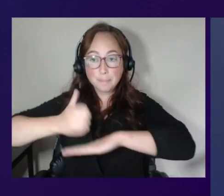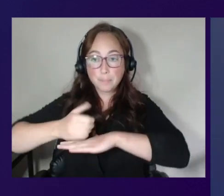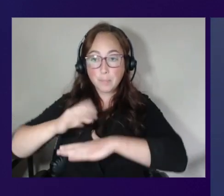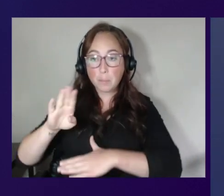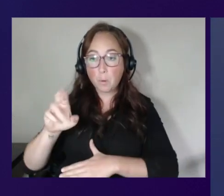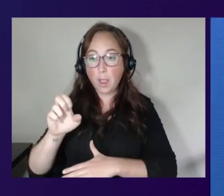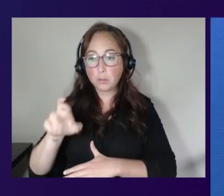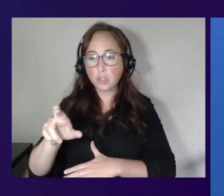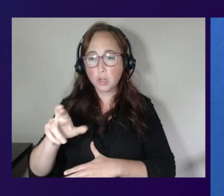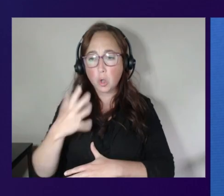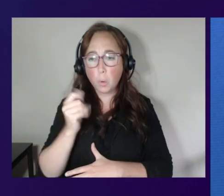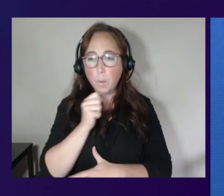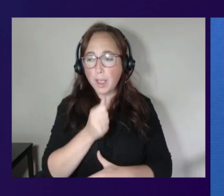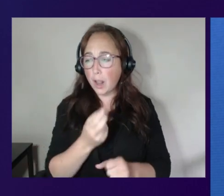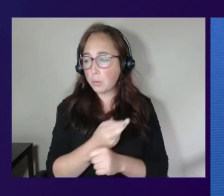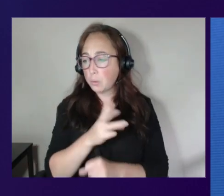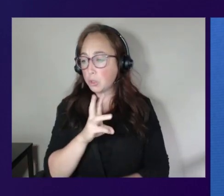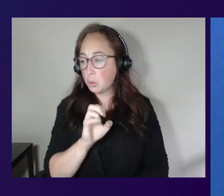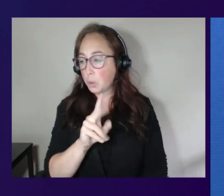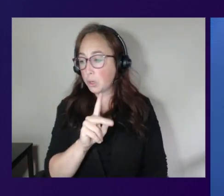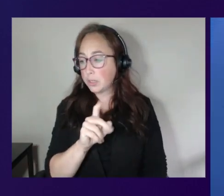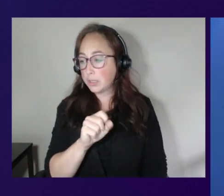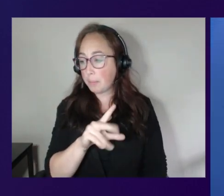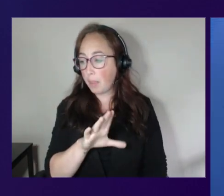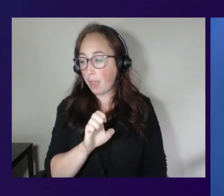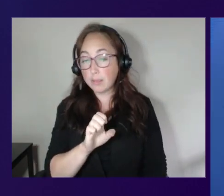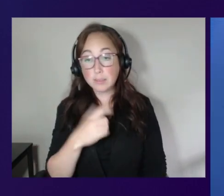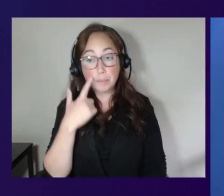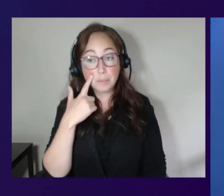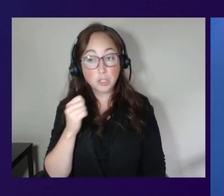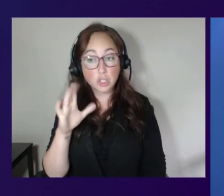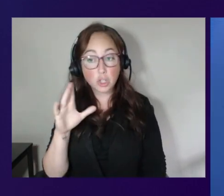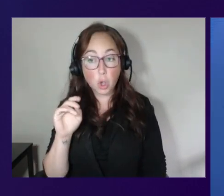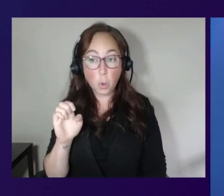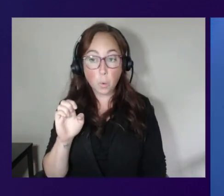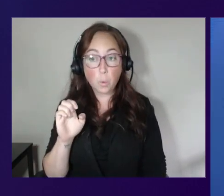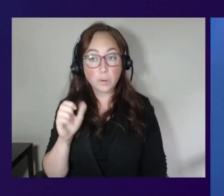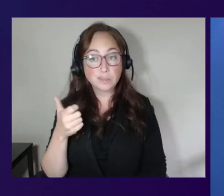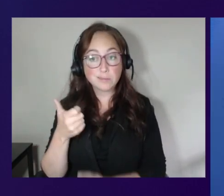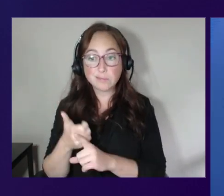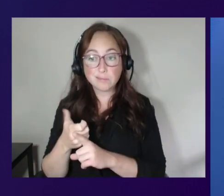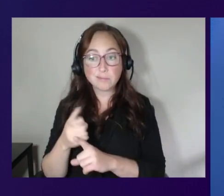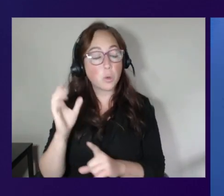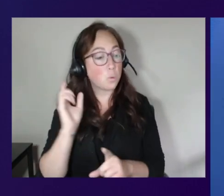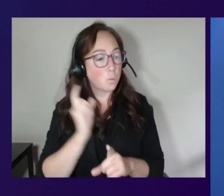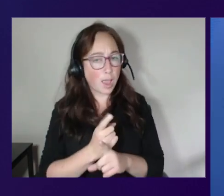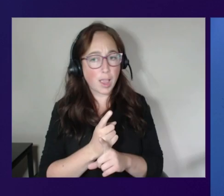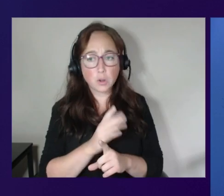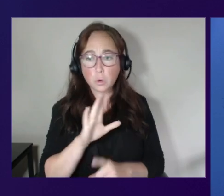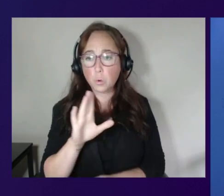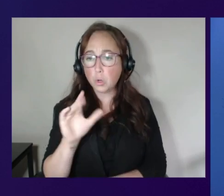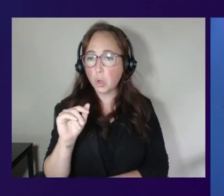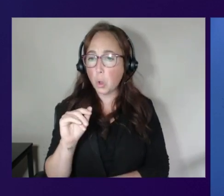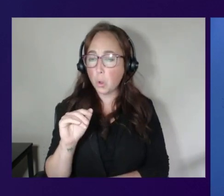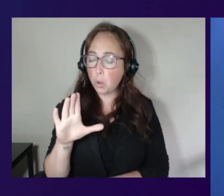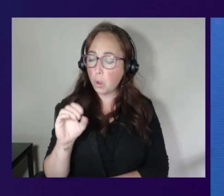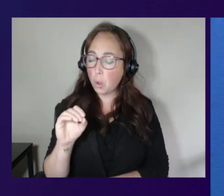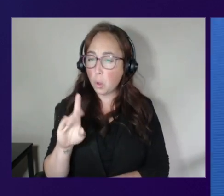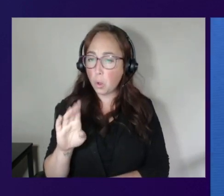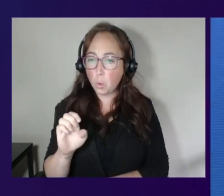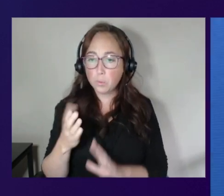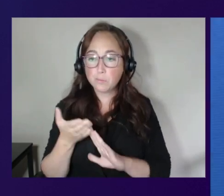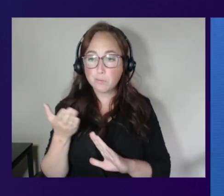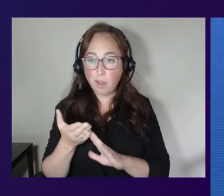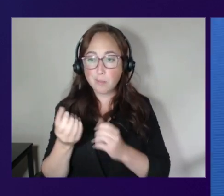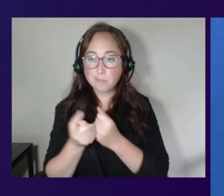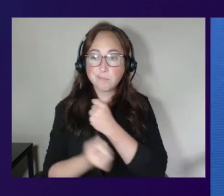it? Because code, it's very simple. Yeah, talk about your proprietary data, right? Your code is like, that's what your business is running on. So we find